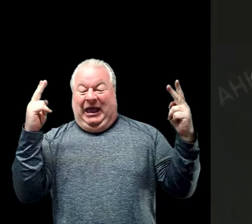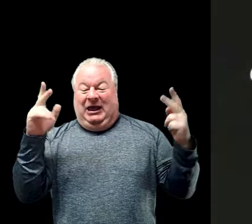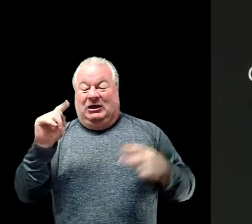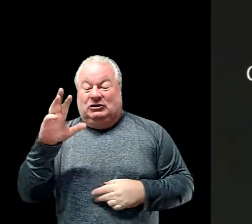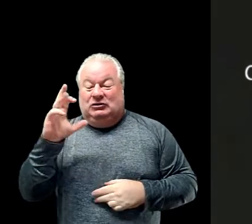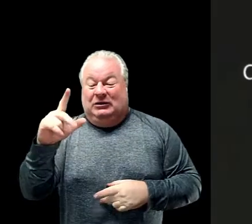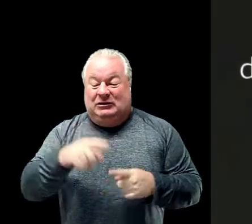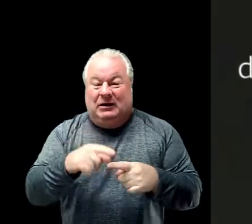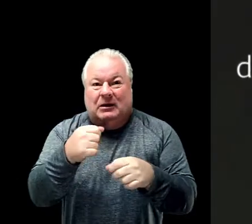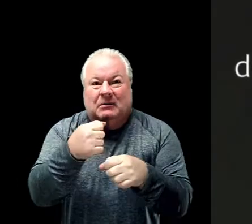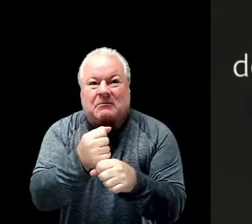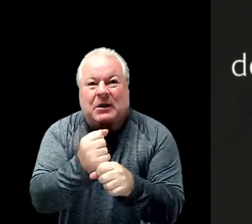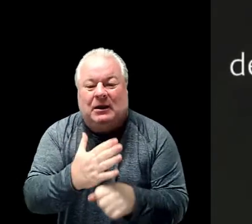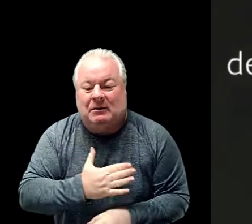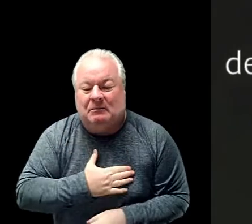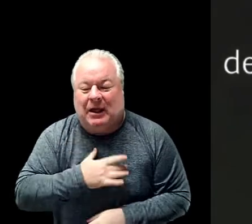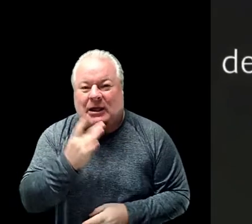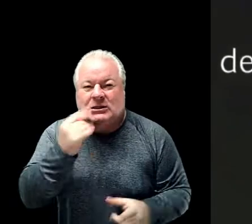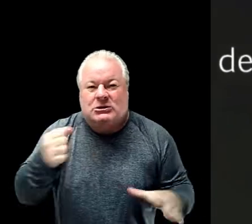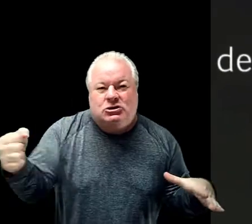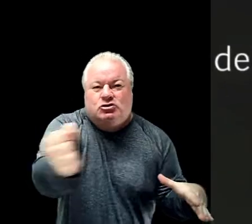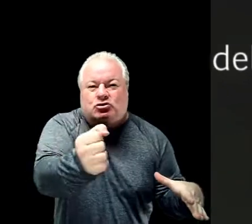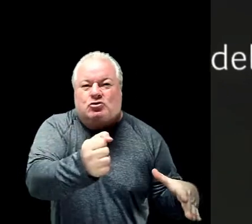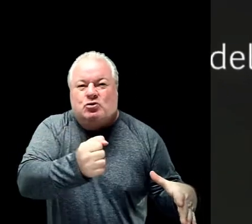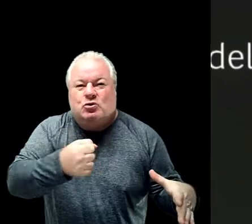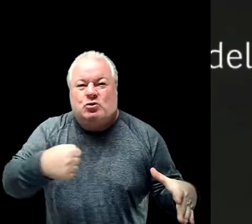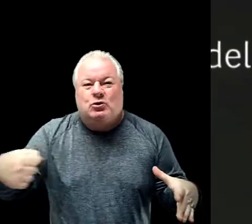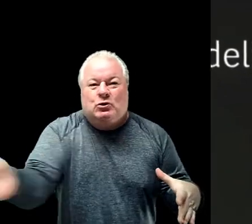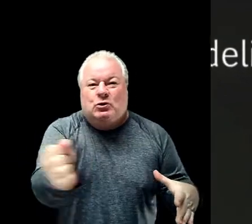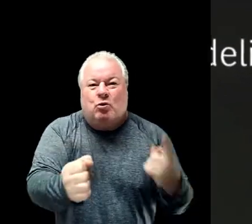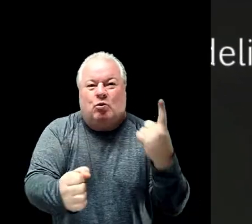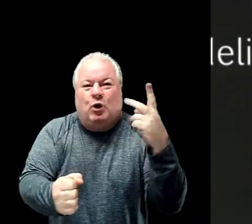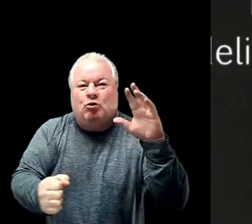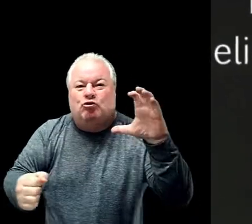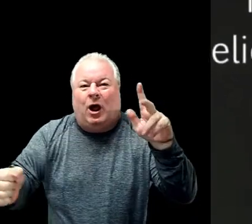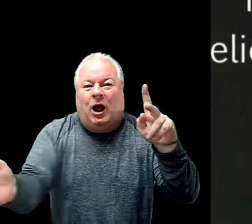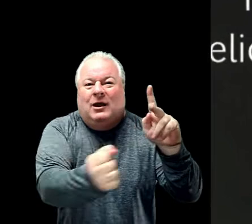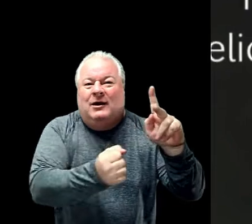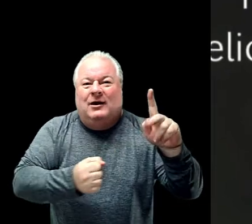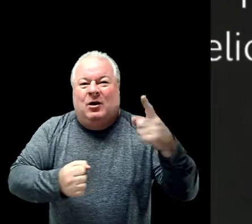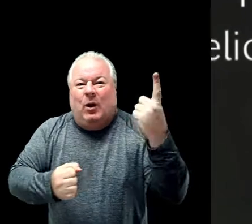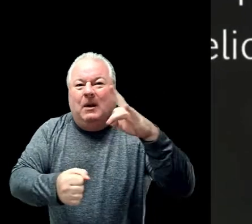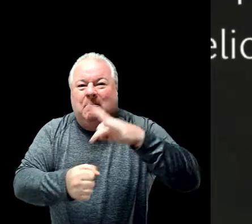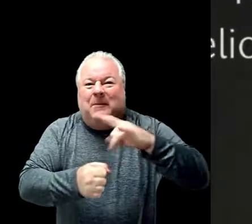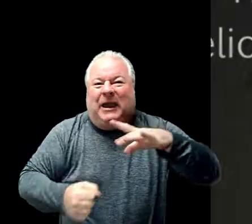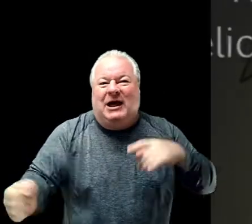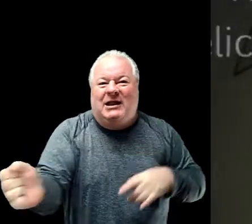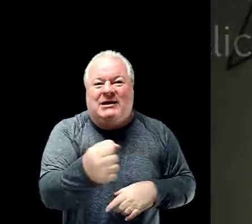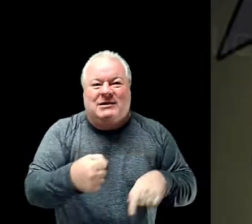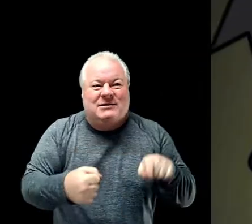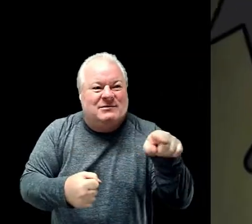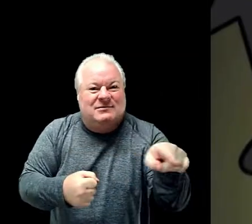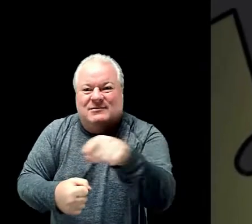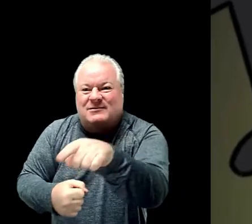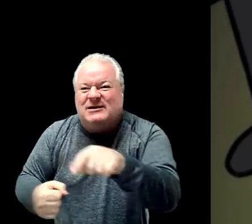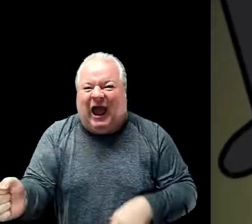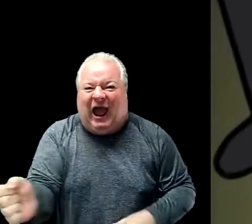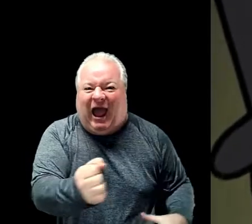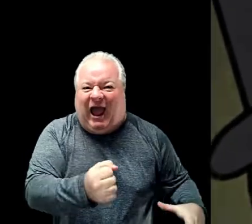Ah! The trick to making my delicious stew is one rock and one pumpkin.